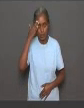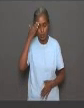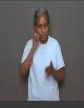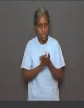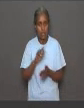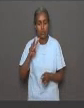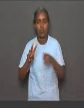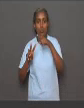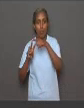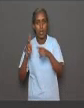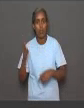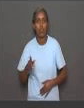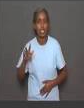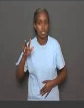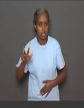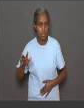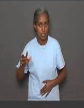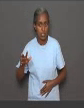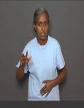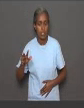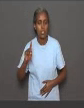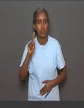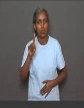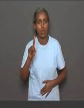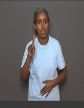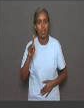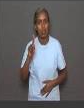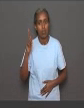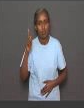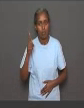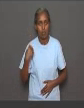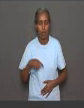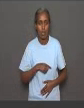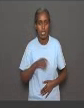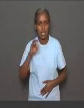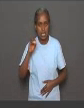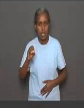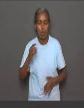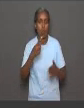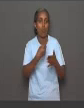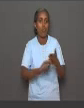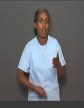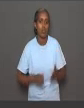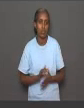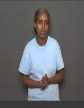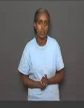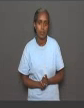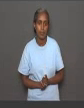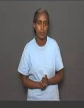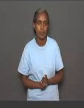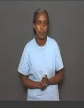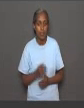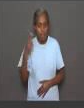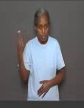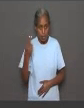Now we know that 2 pi over 3 is one of our zero values.